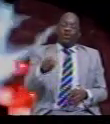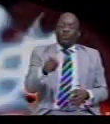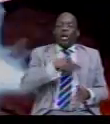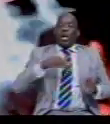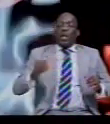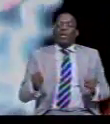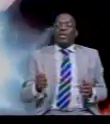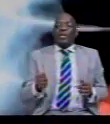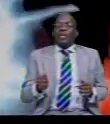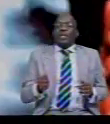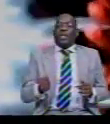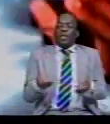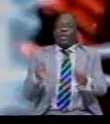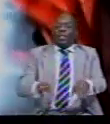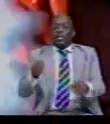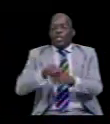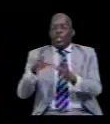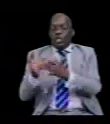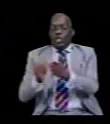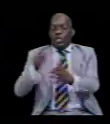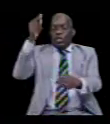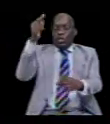Christ.